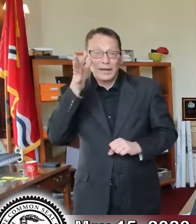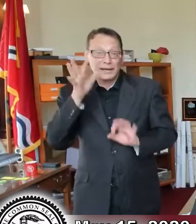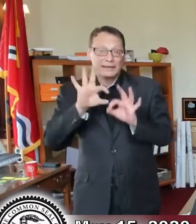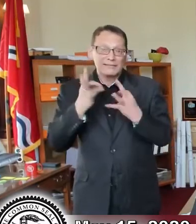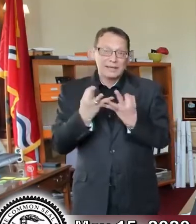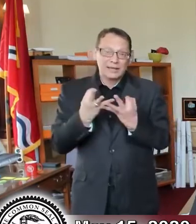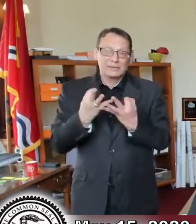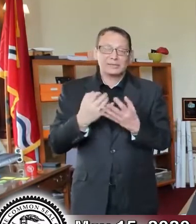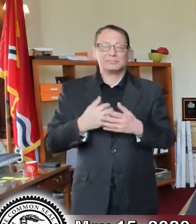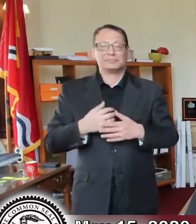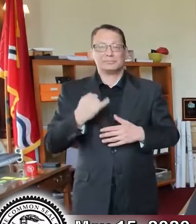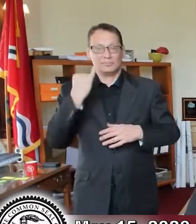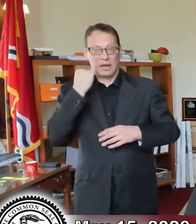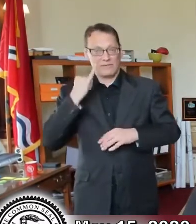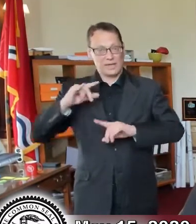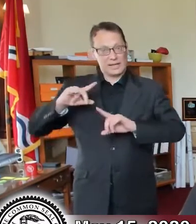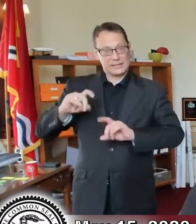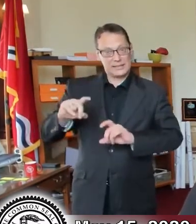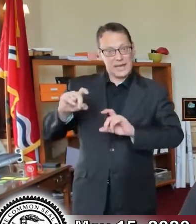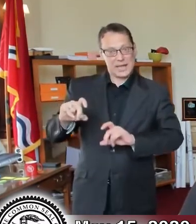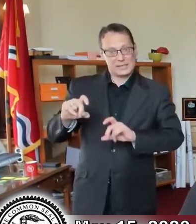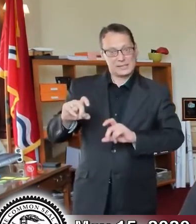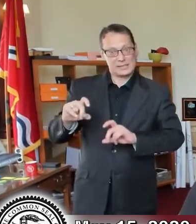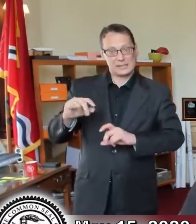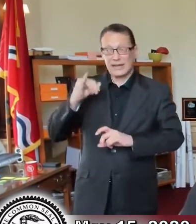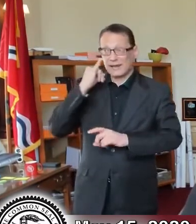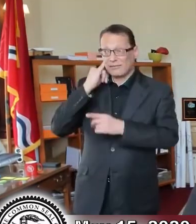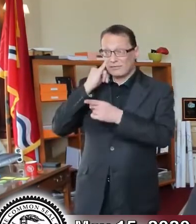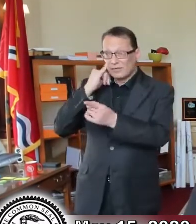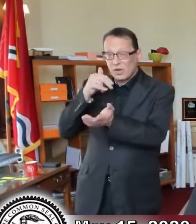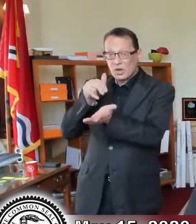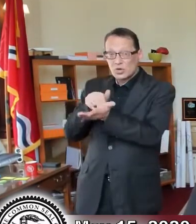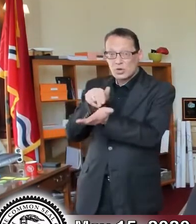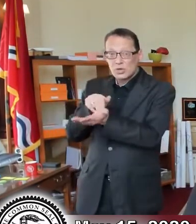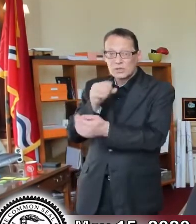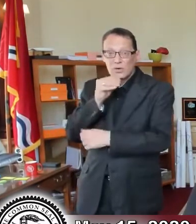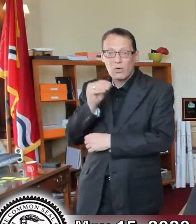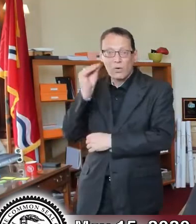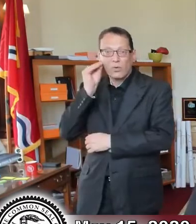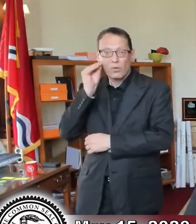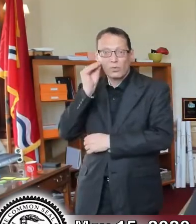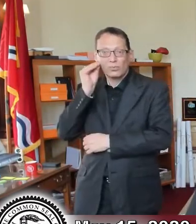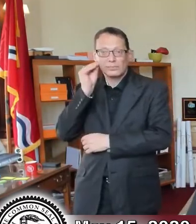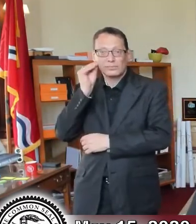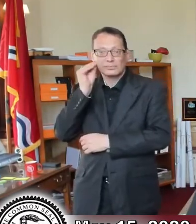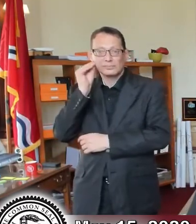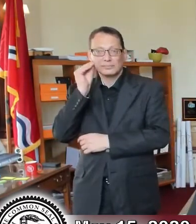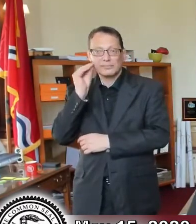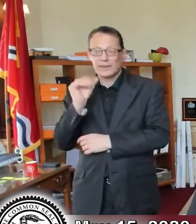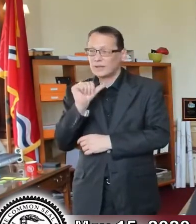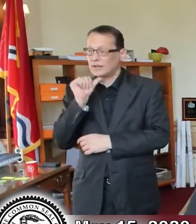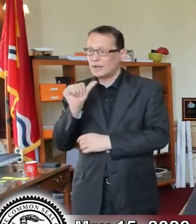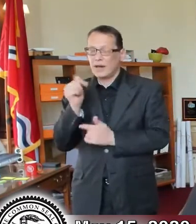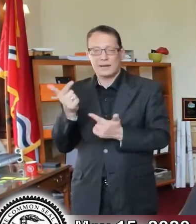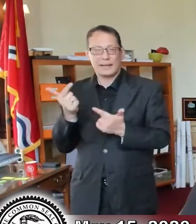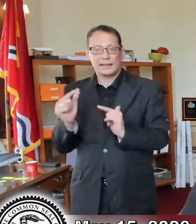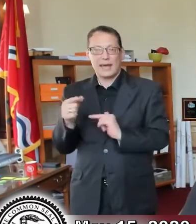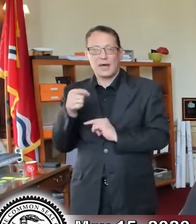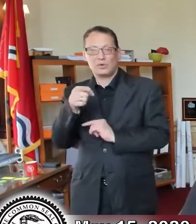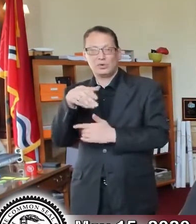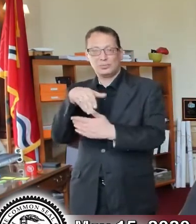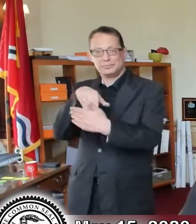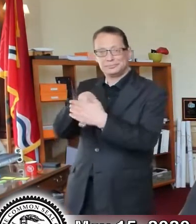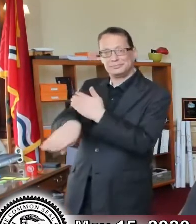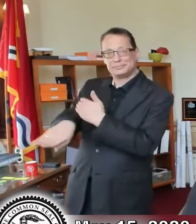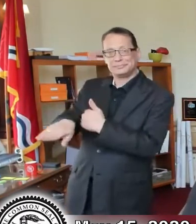and even if you get the test, if they're in a nursing facilities should not be allowing you in